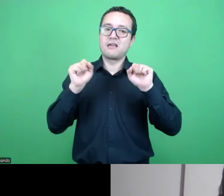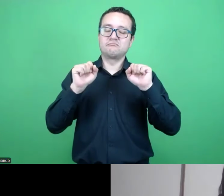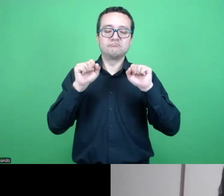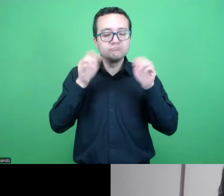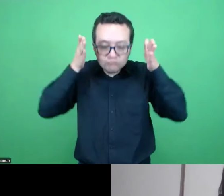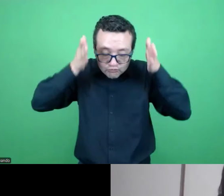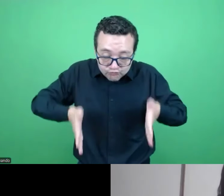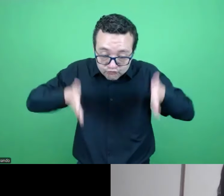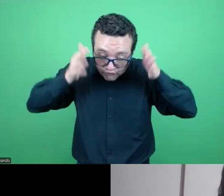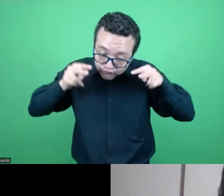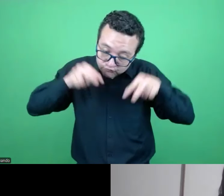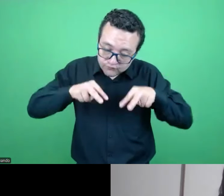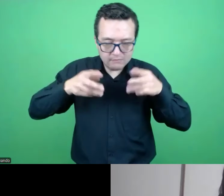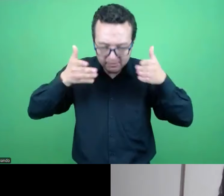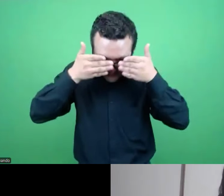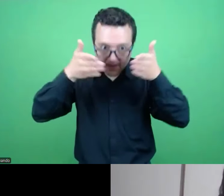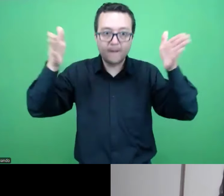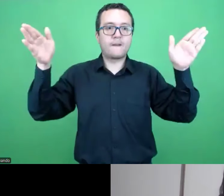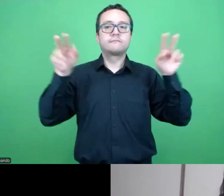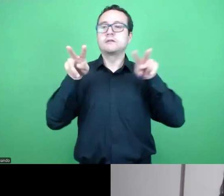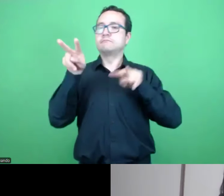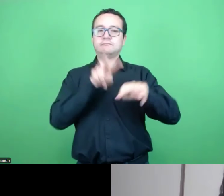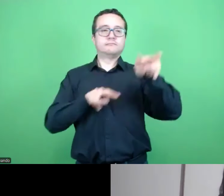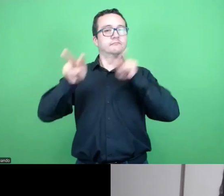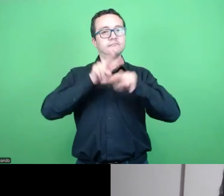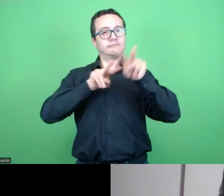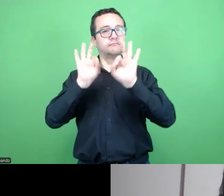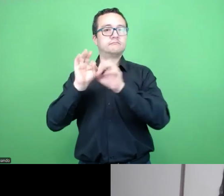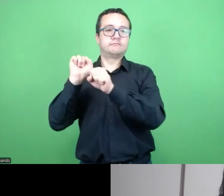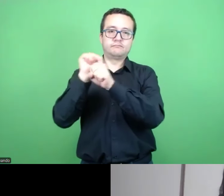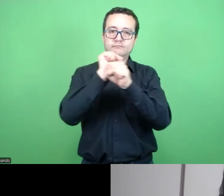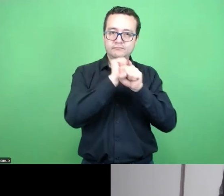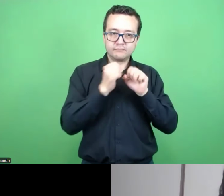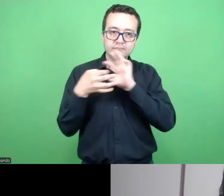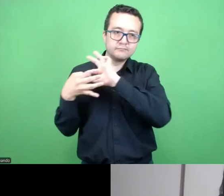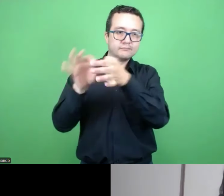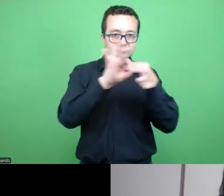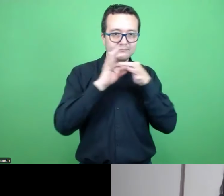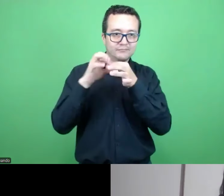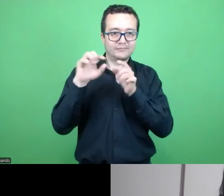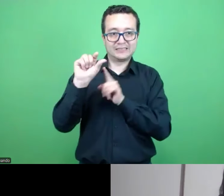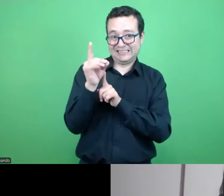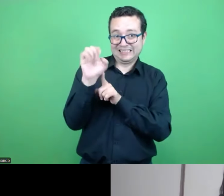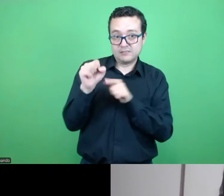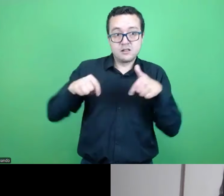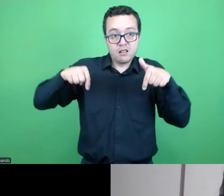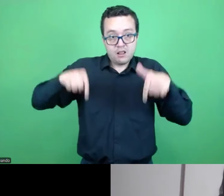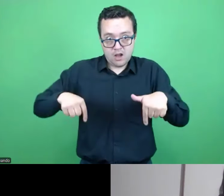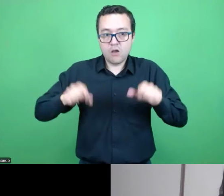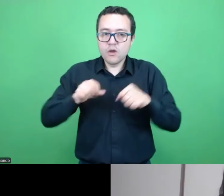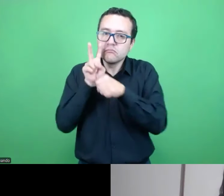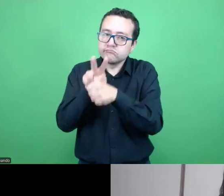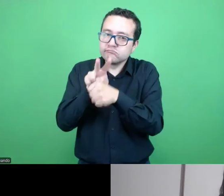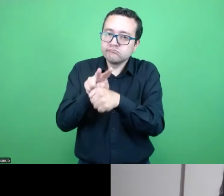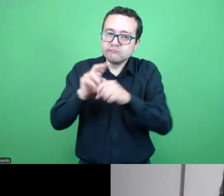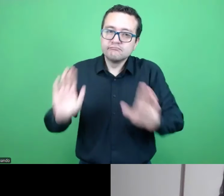we make. What we learned as UNICEF, we had over 30 commitments, and now we proposing to have maybe 5 or